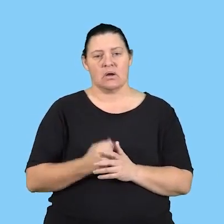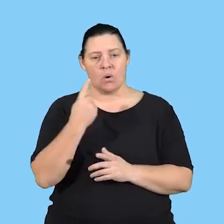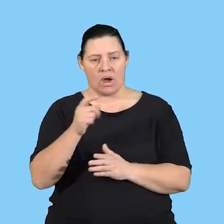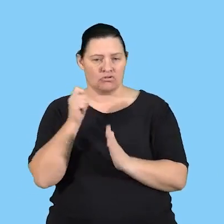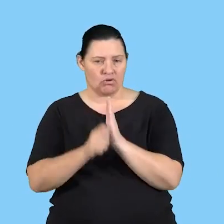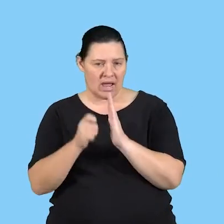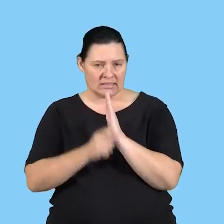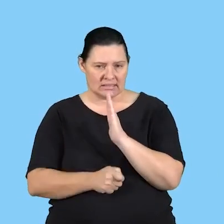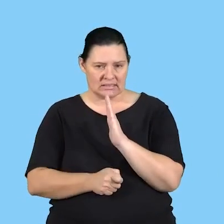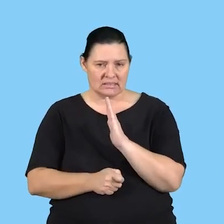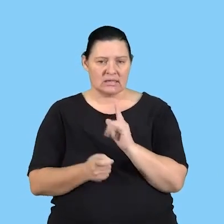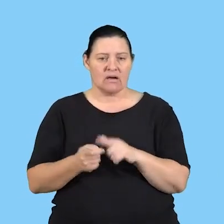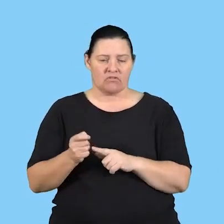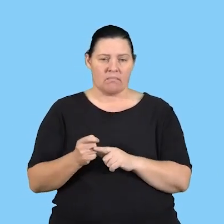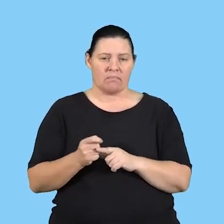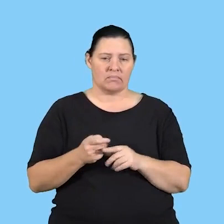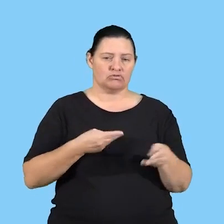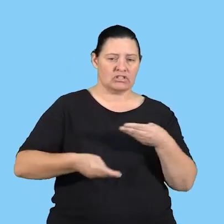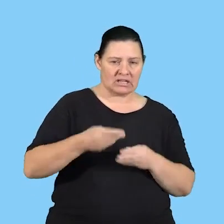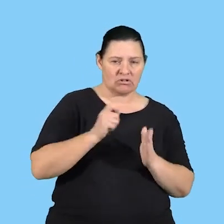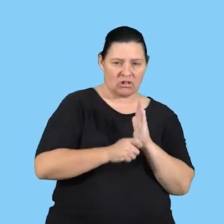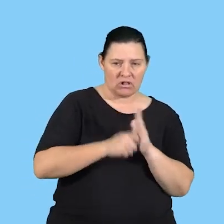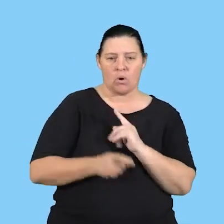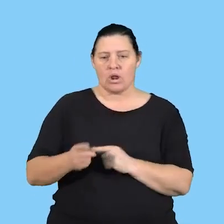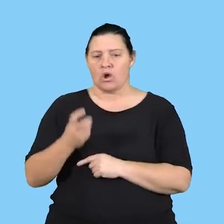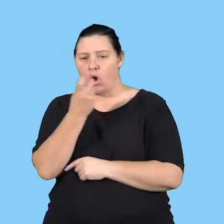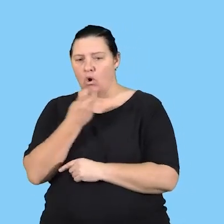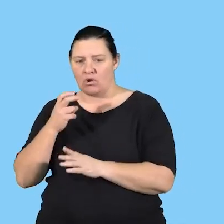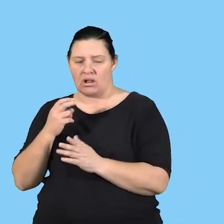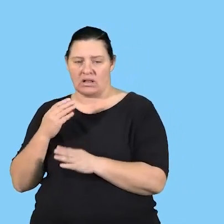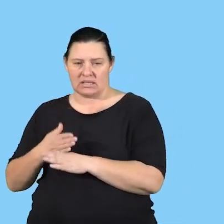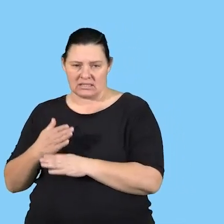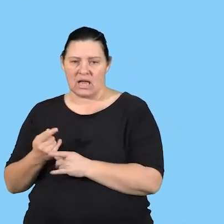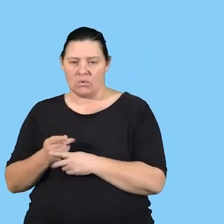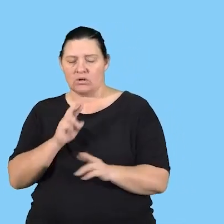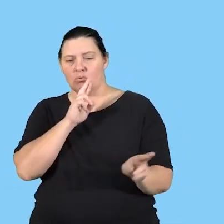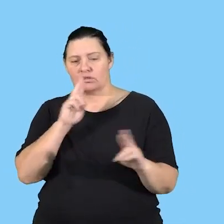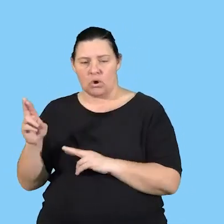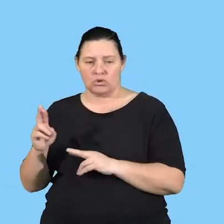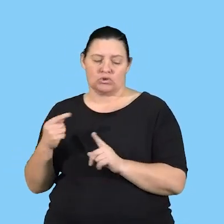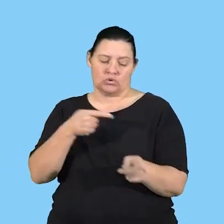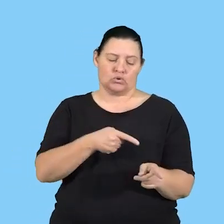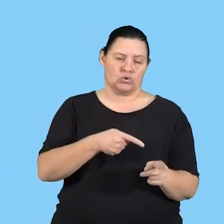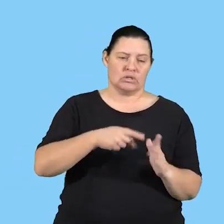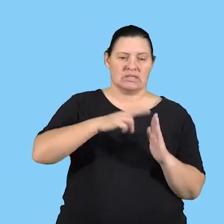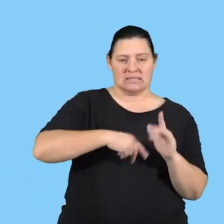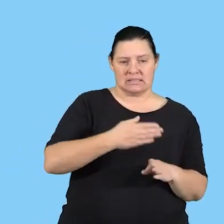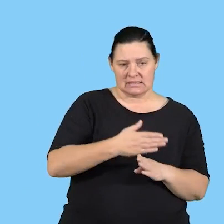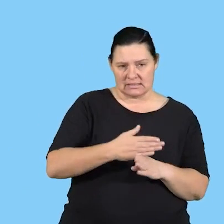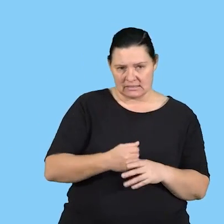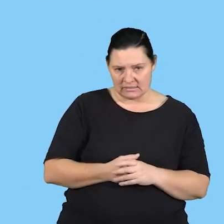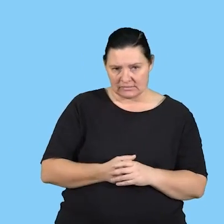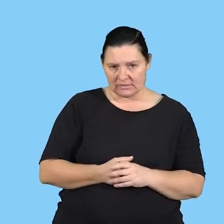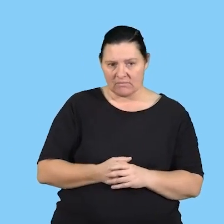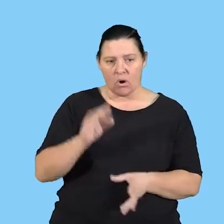1 writing, transactional writing task, 1 oral task, and 1 response to text task.